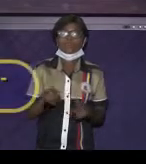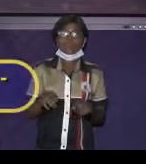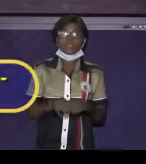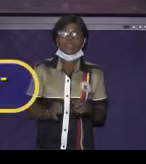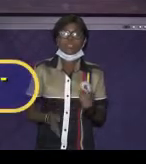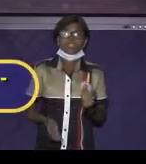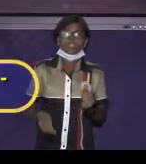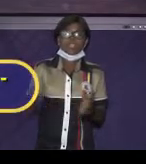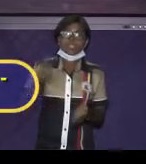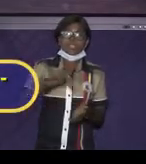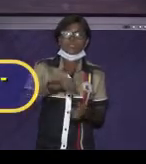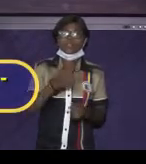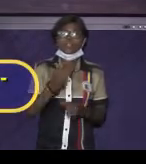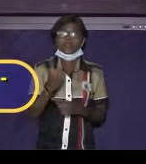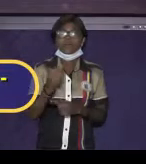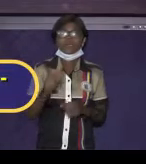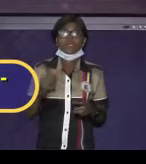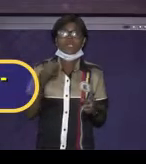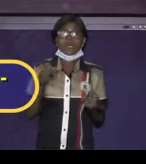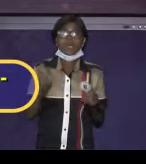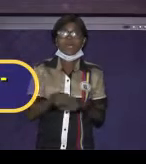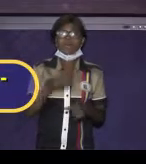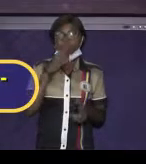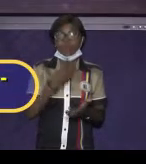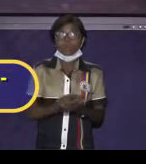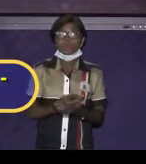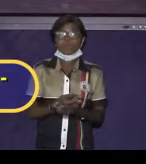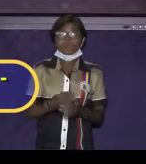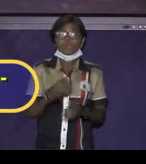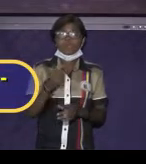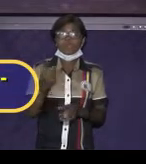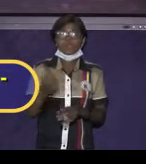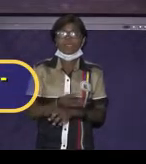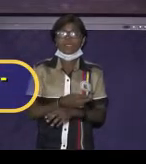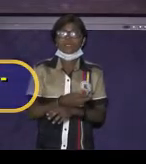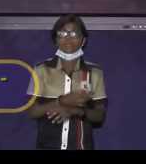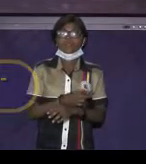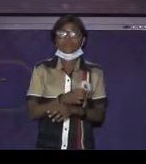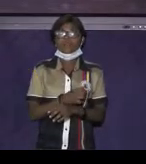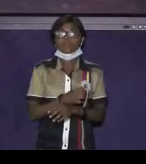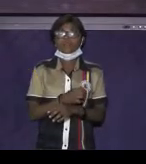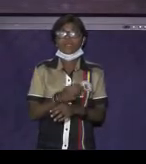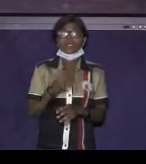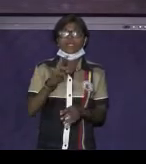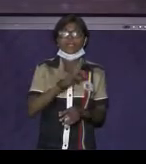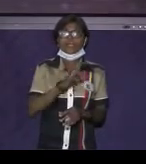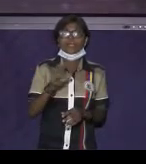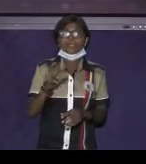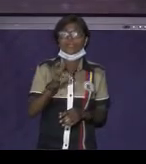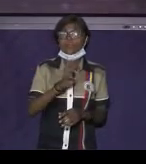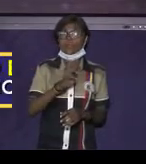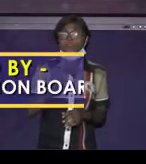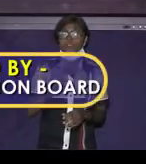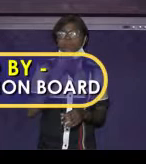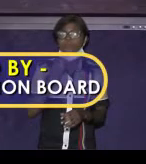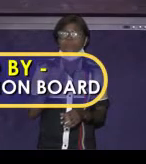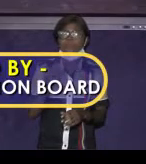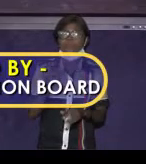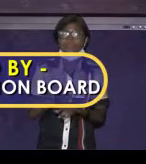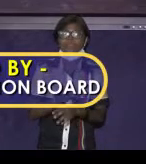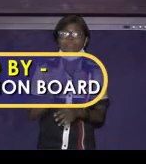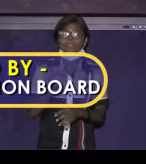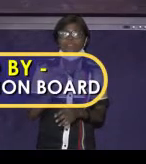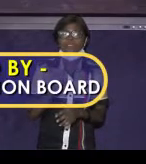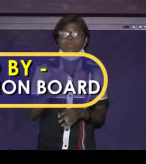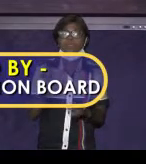one as well. That is 3,600 over 1 times this one. Now, 3,600 over 1, that should give us 3 times